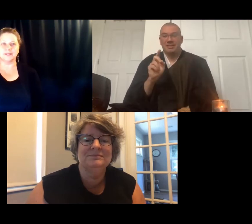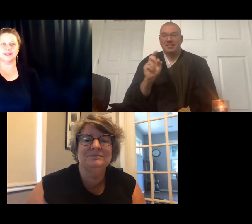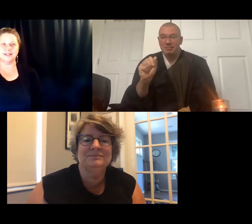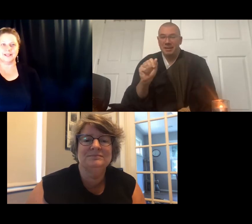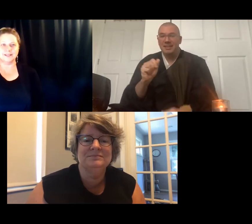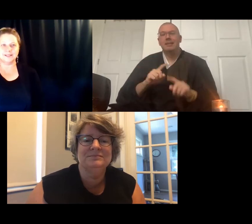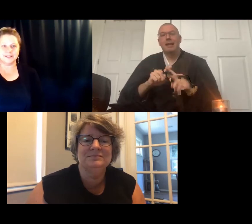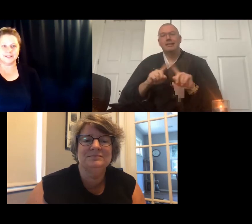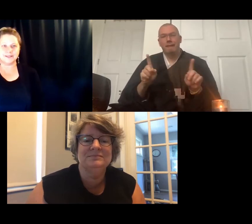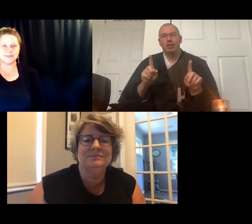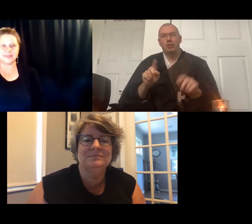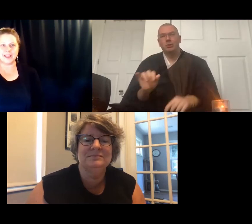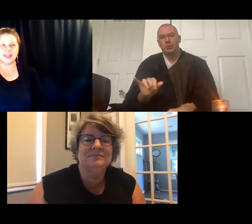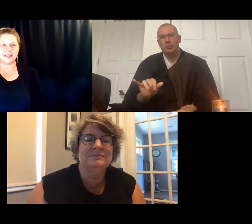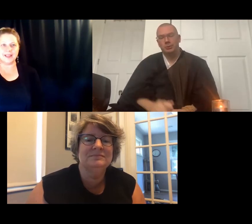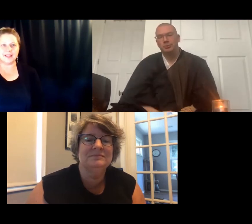people.